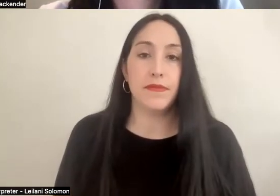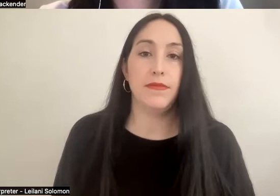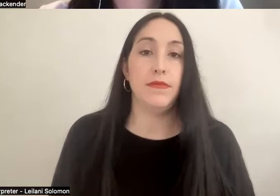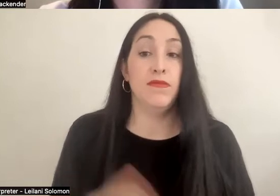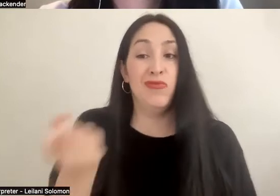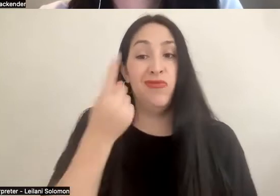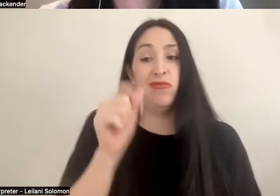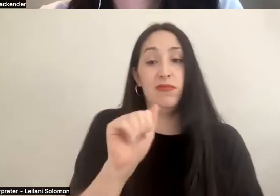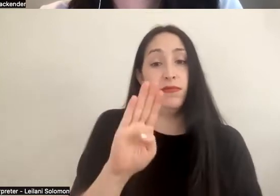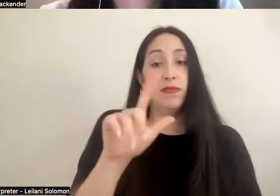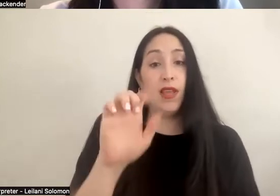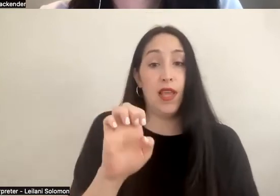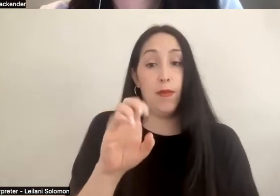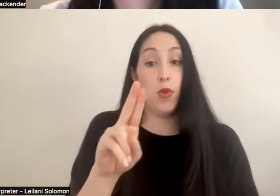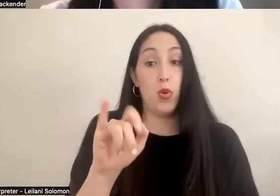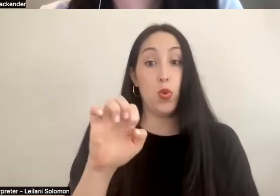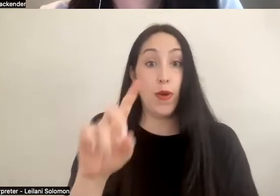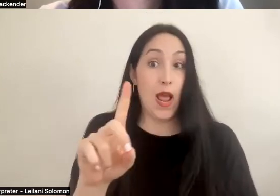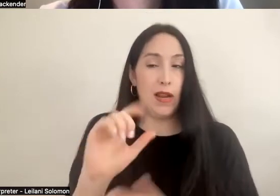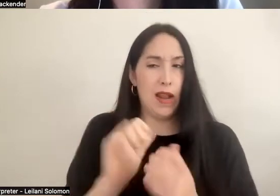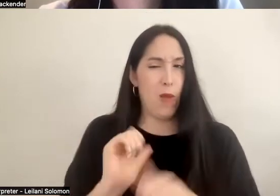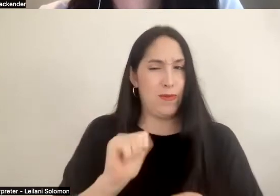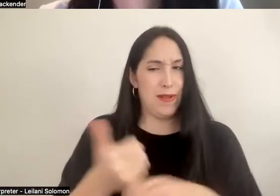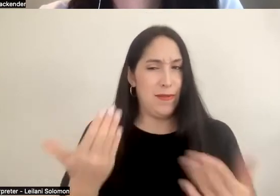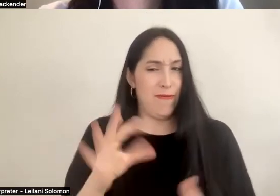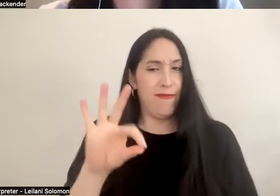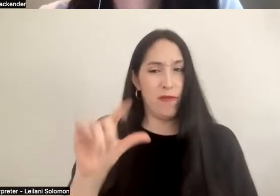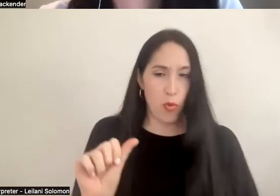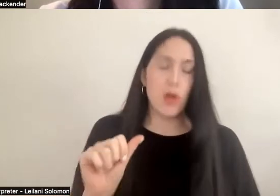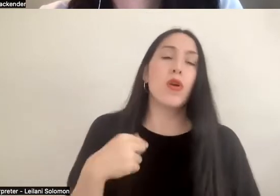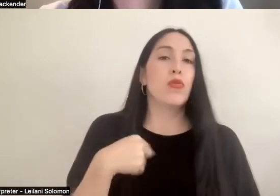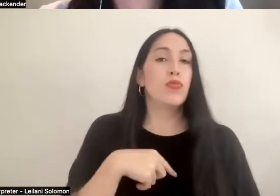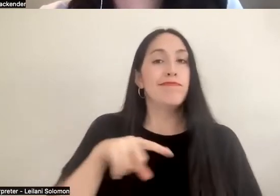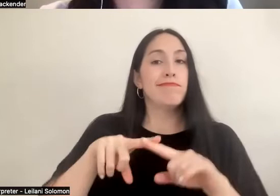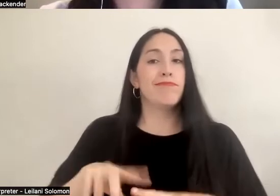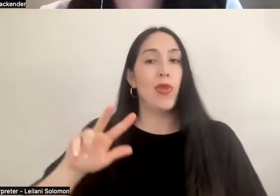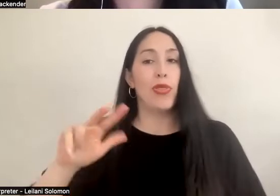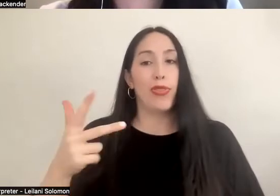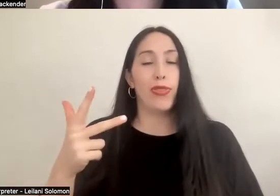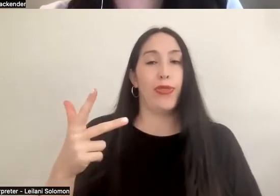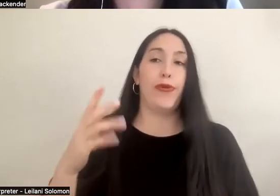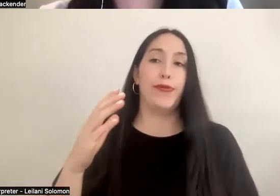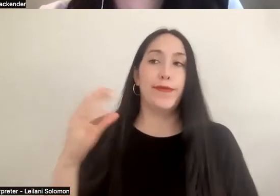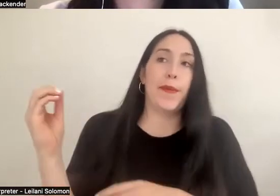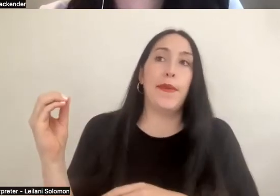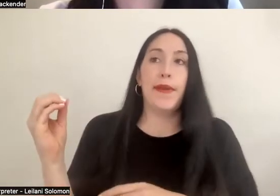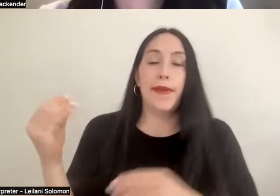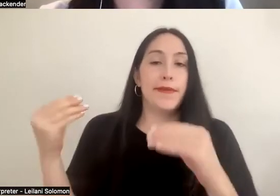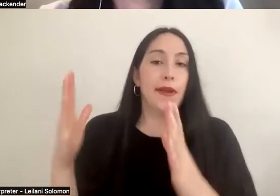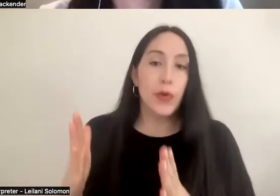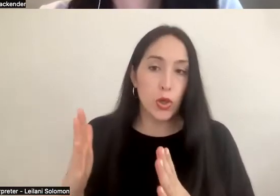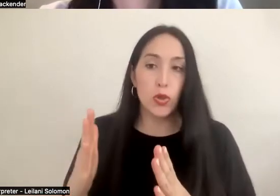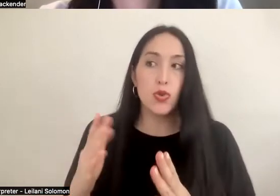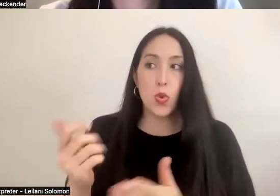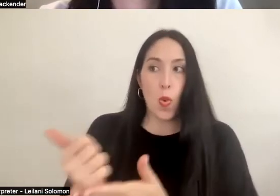is set up here in the state of Florida is we rely on third-party vendors to help us achieve program